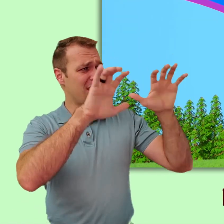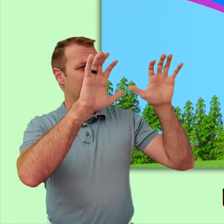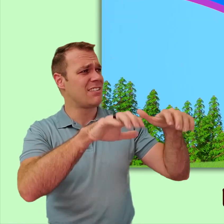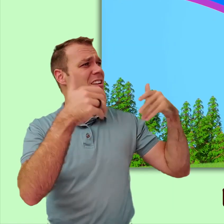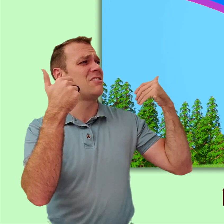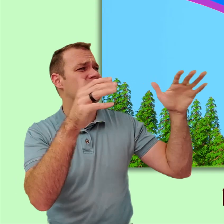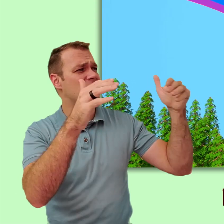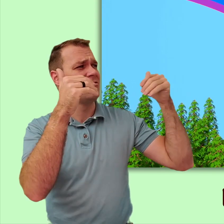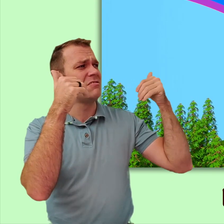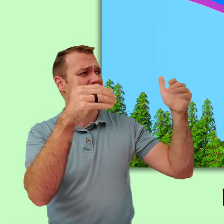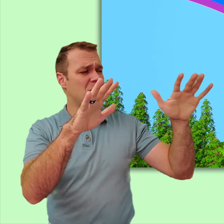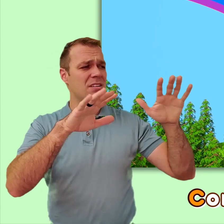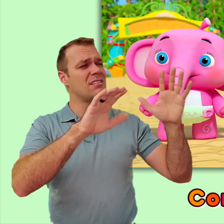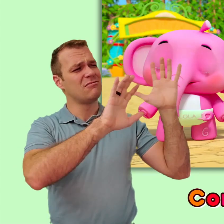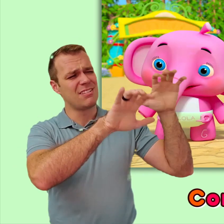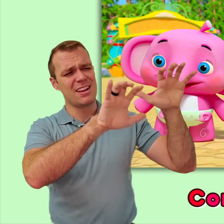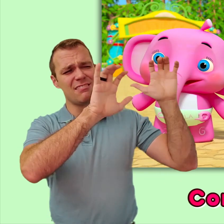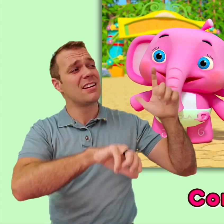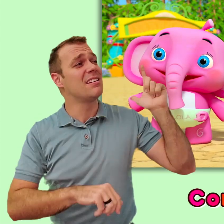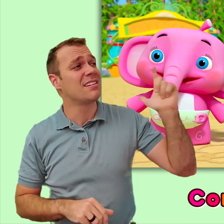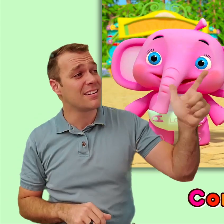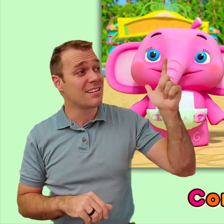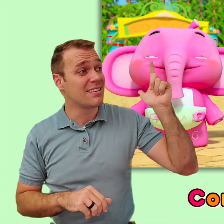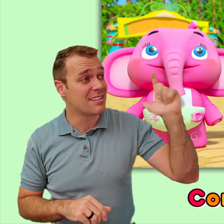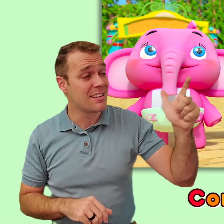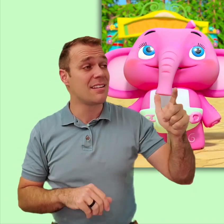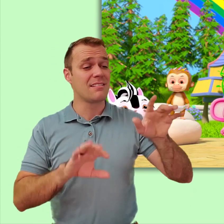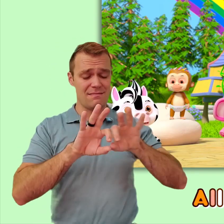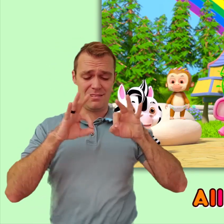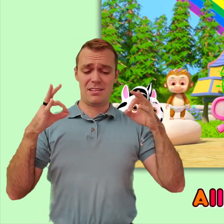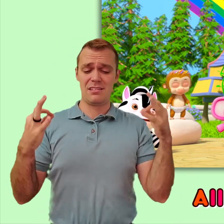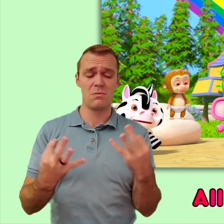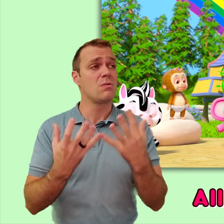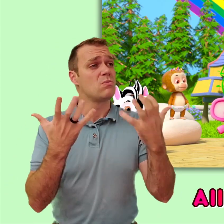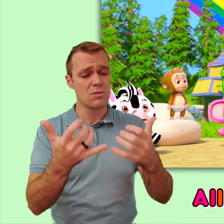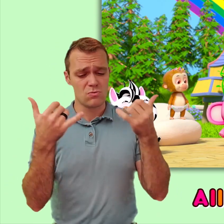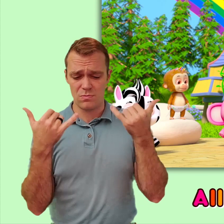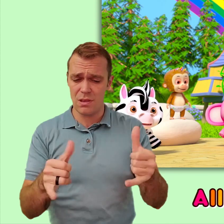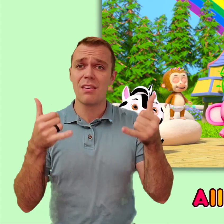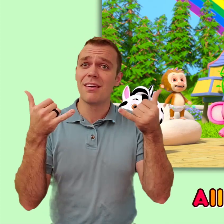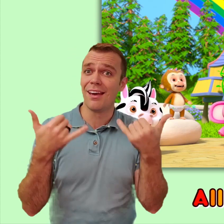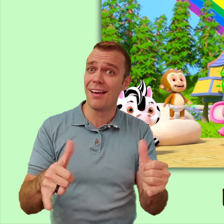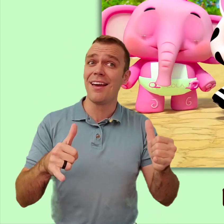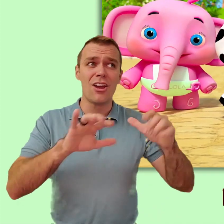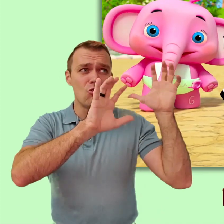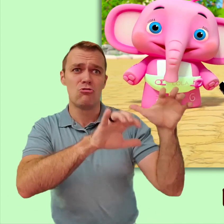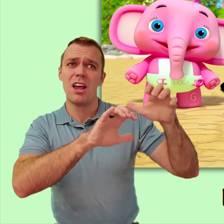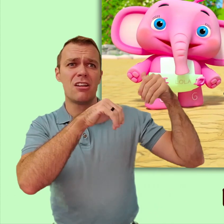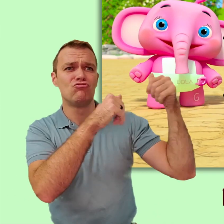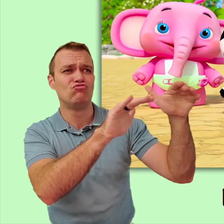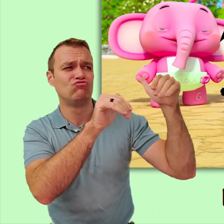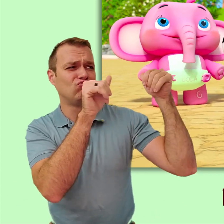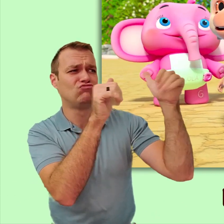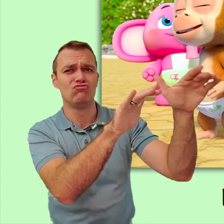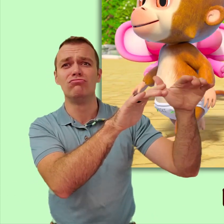Rain, rain, go away. Come again another day. Our family wants to play. Rain,